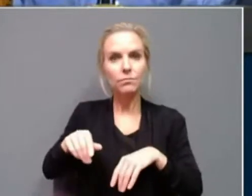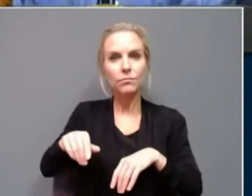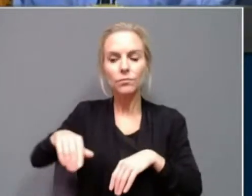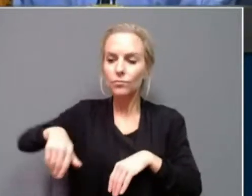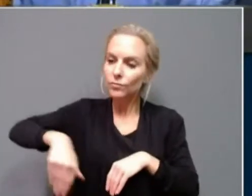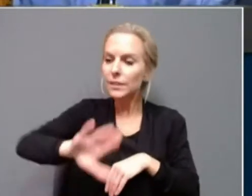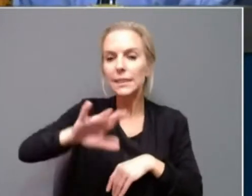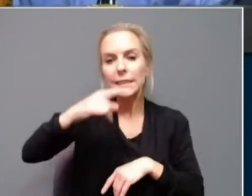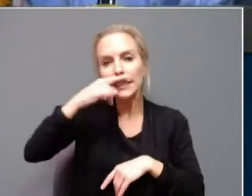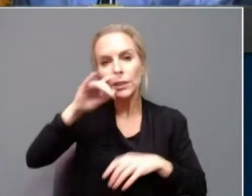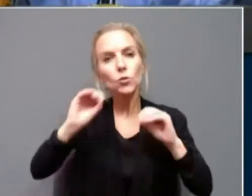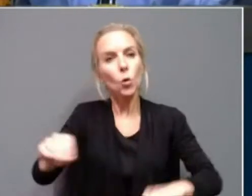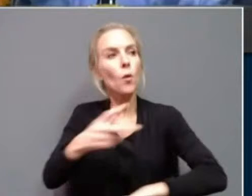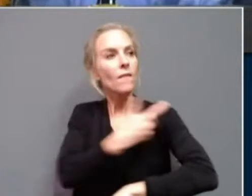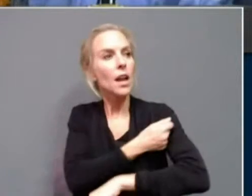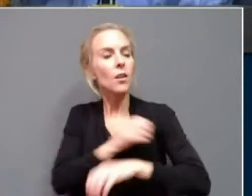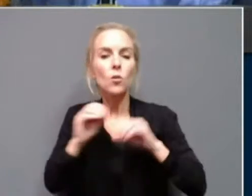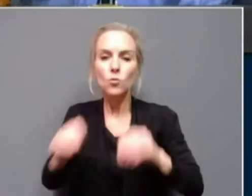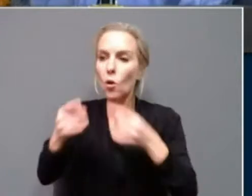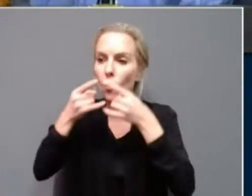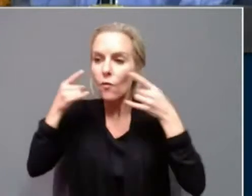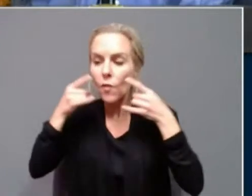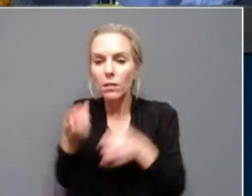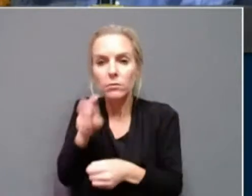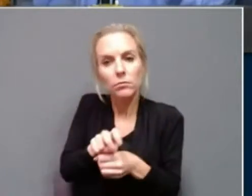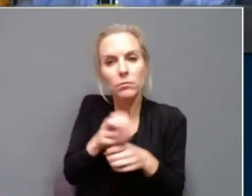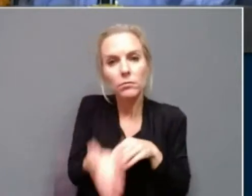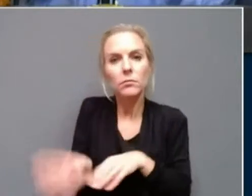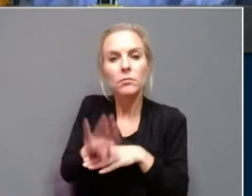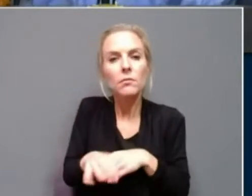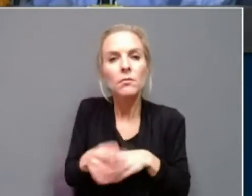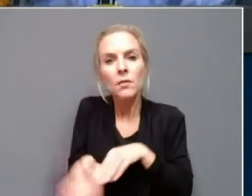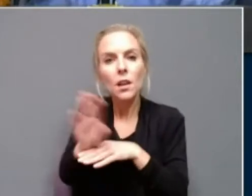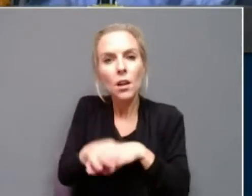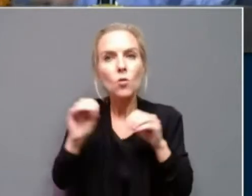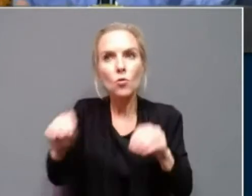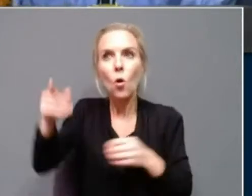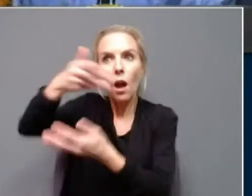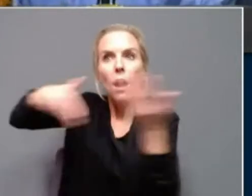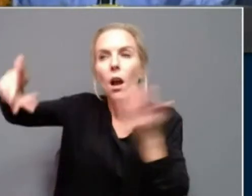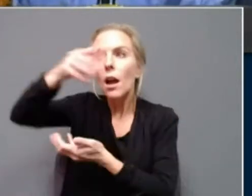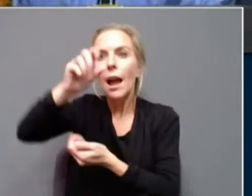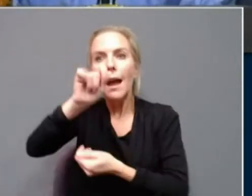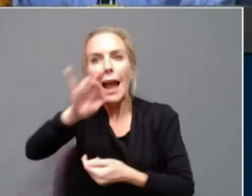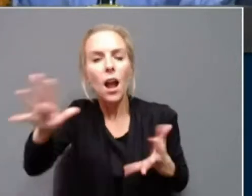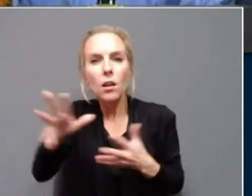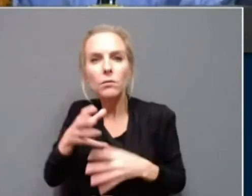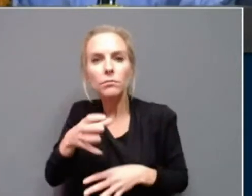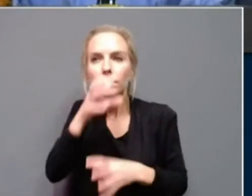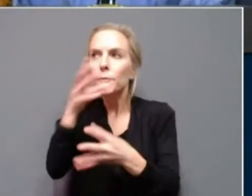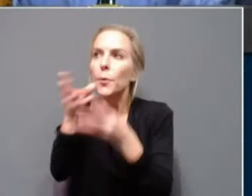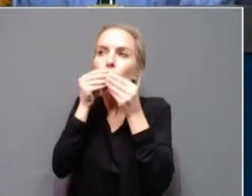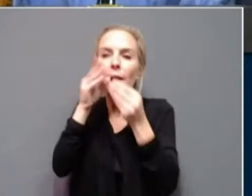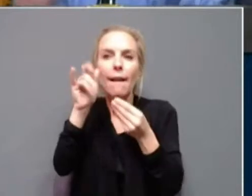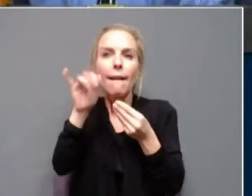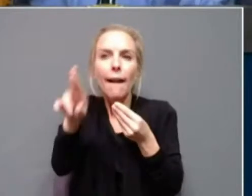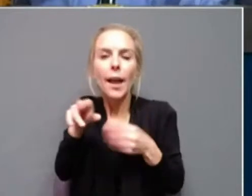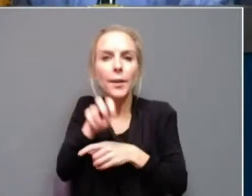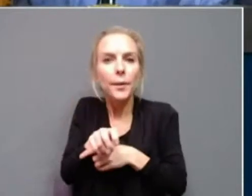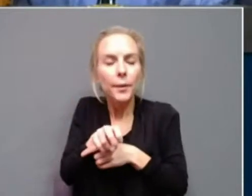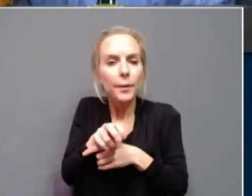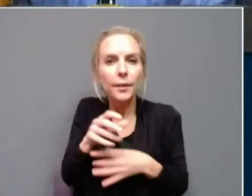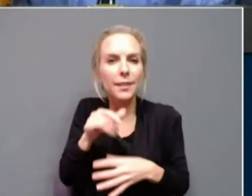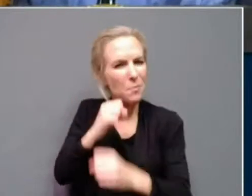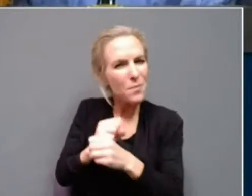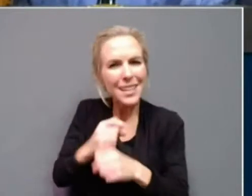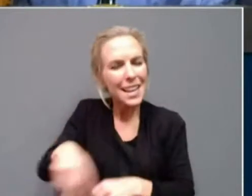kids in a poorly ventilated room day after day after day. That is not protecting them. Doesn't matter how we